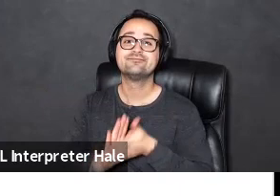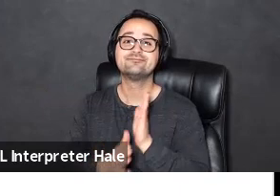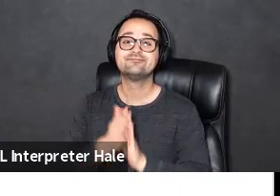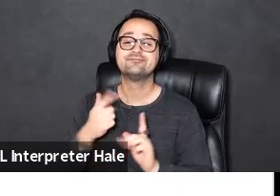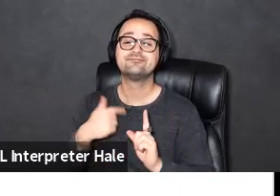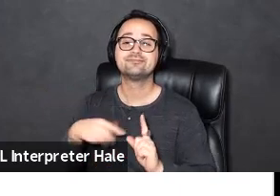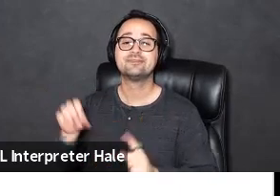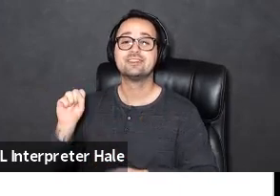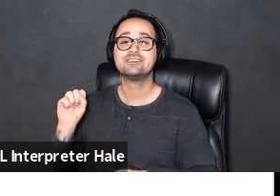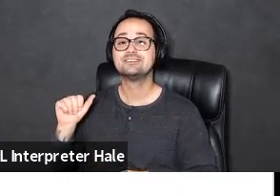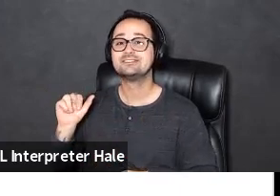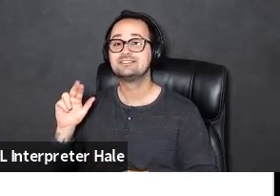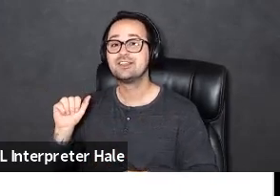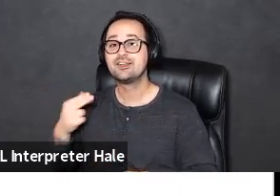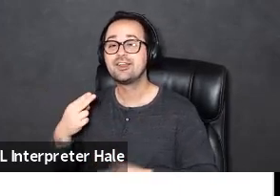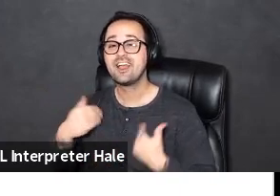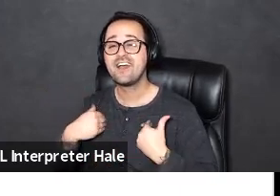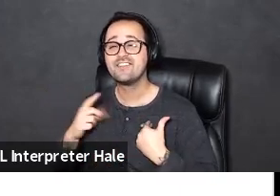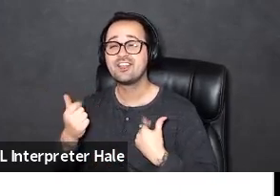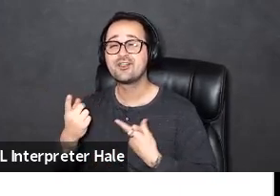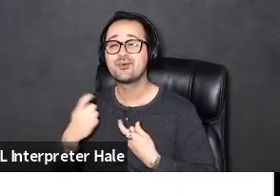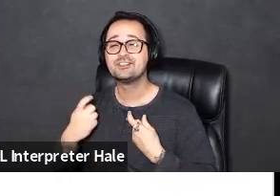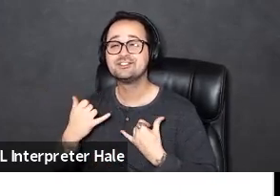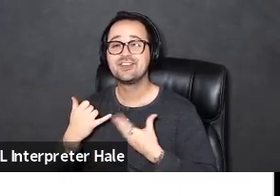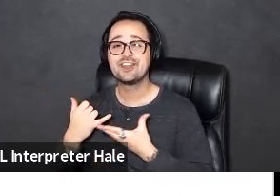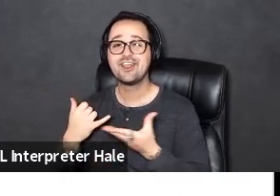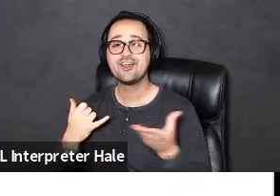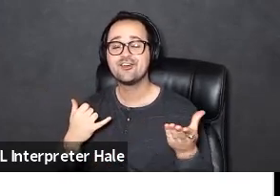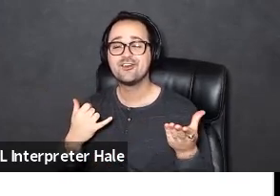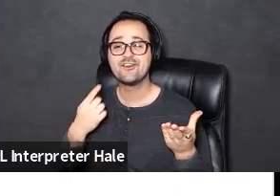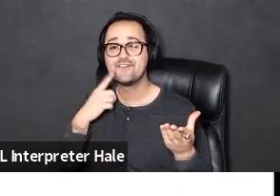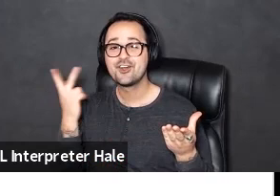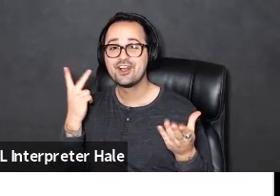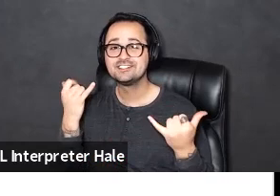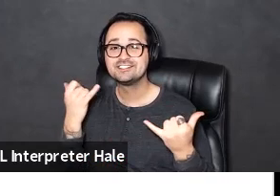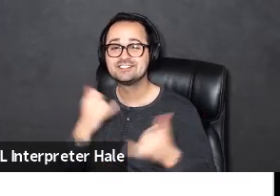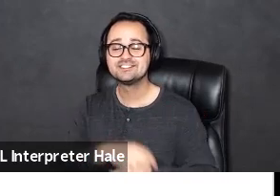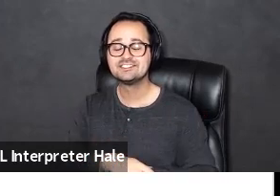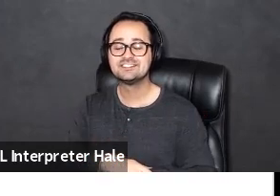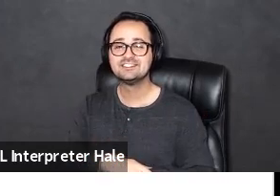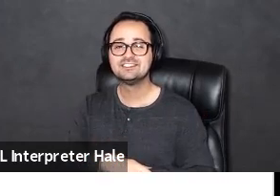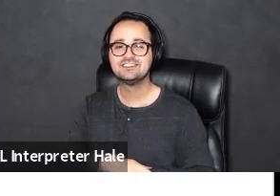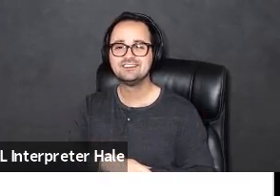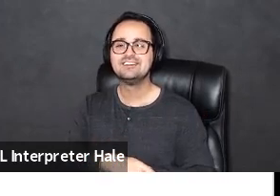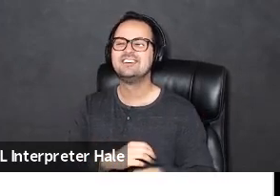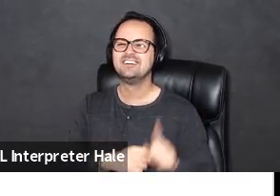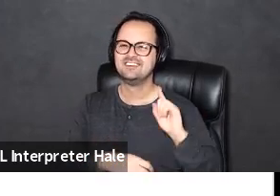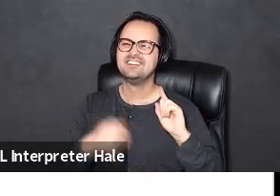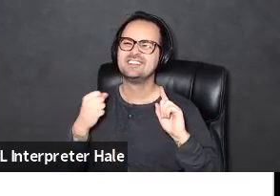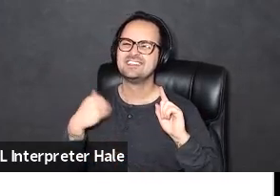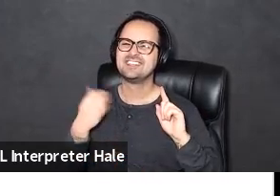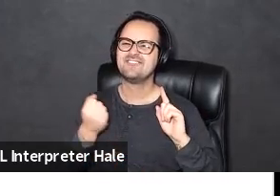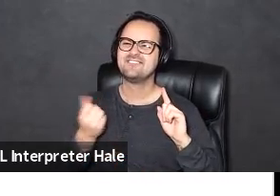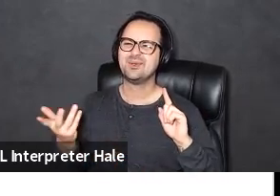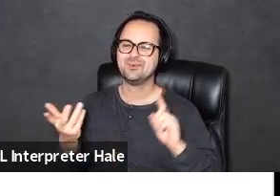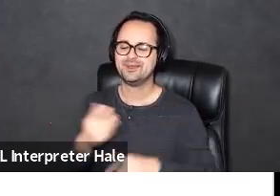So I don't know if there are questions in the chat box or questions for us at this point. Yeah, there were a few